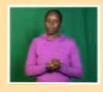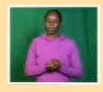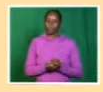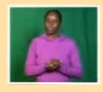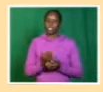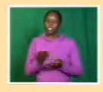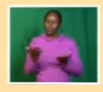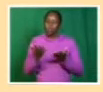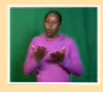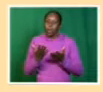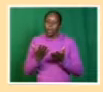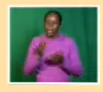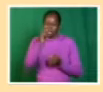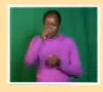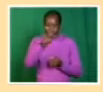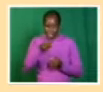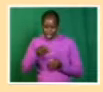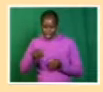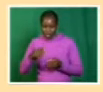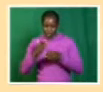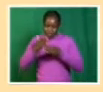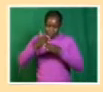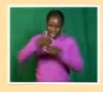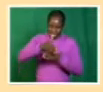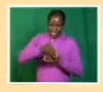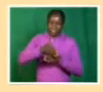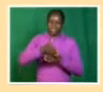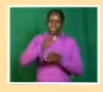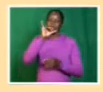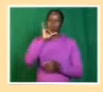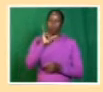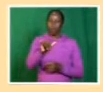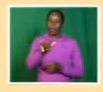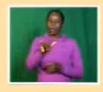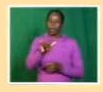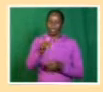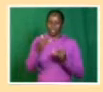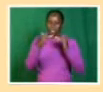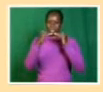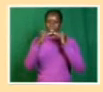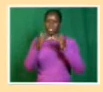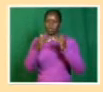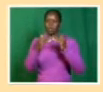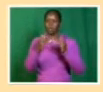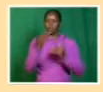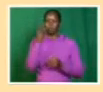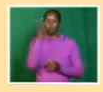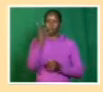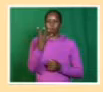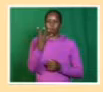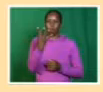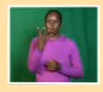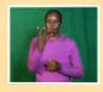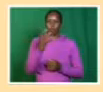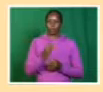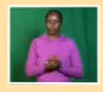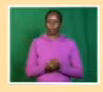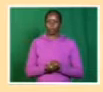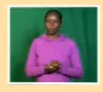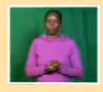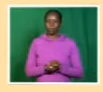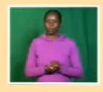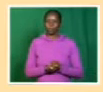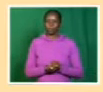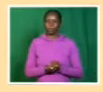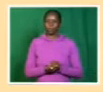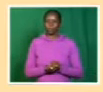that it's where the graph cuts the y-axis, is equals to this value 4, the constant term, the